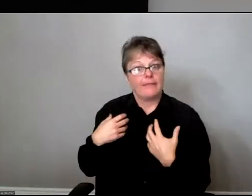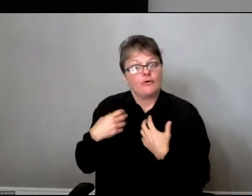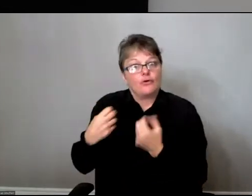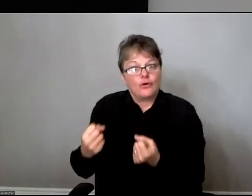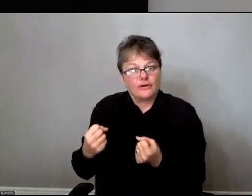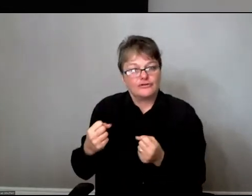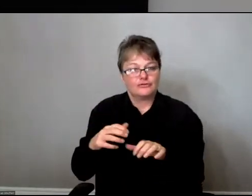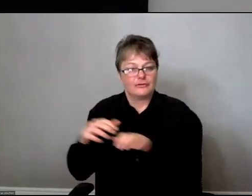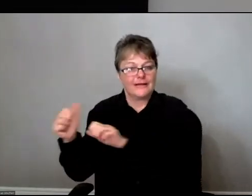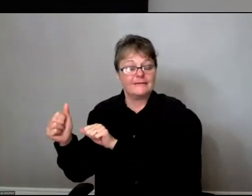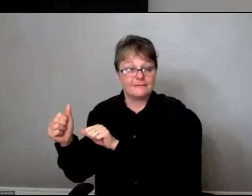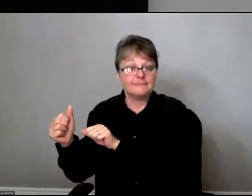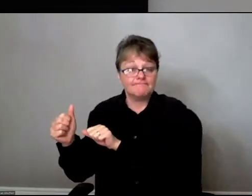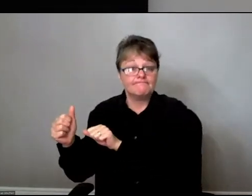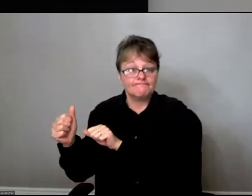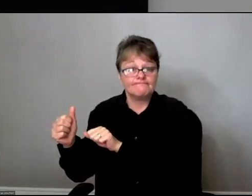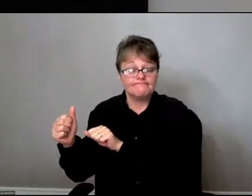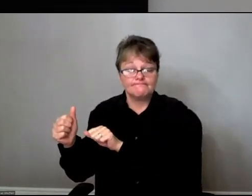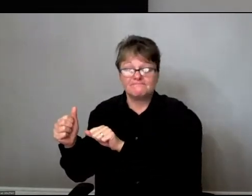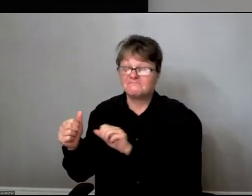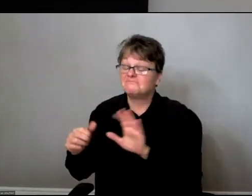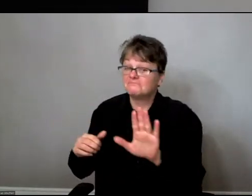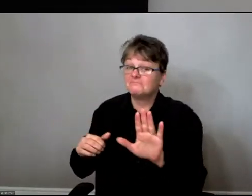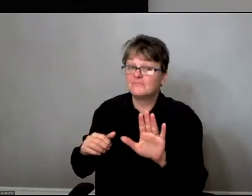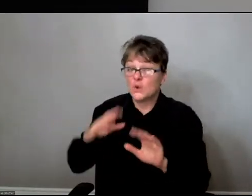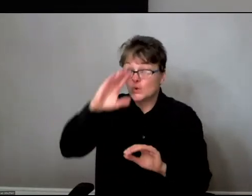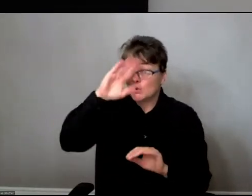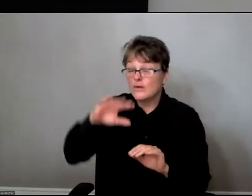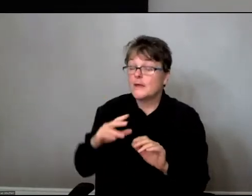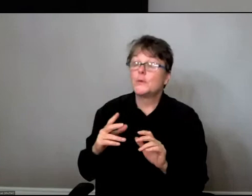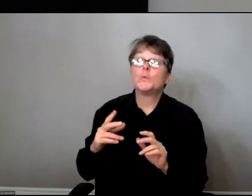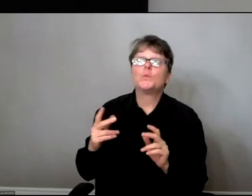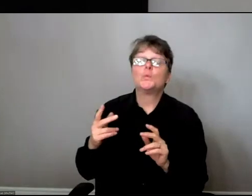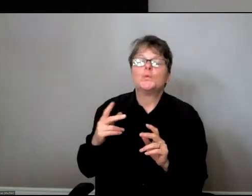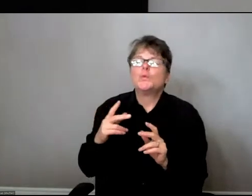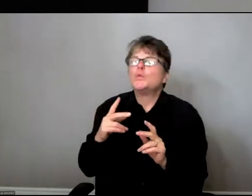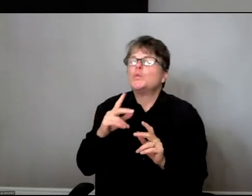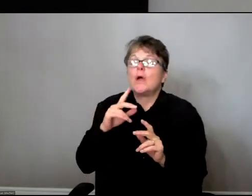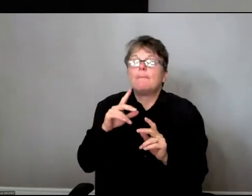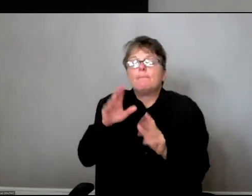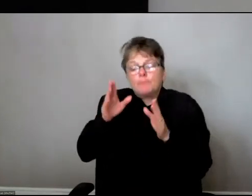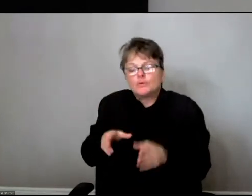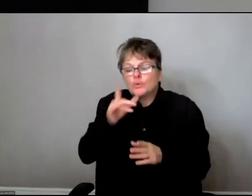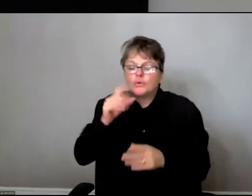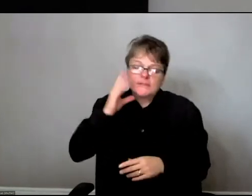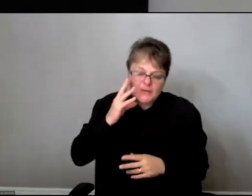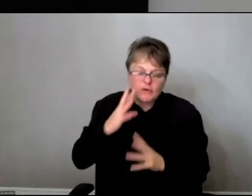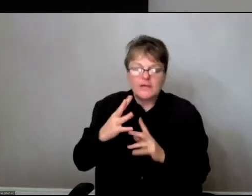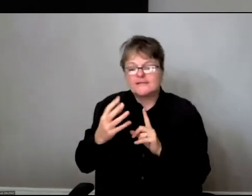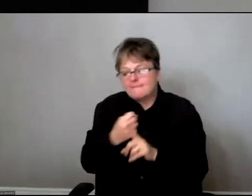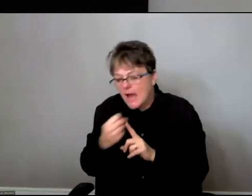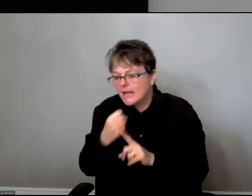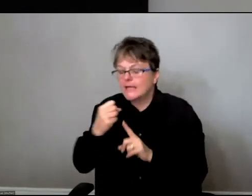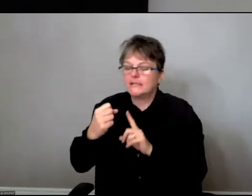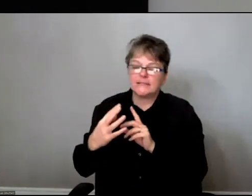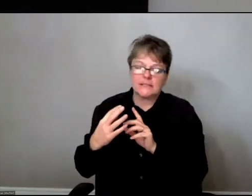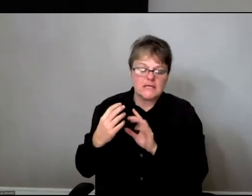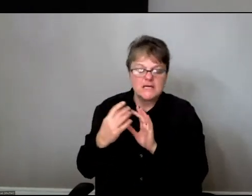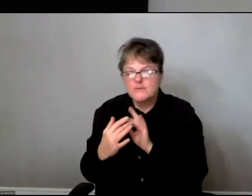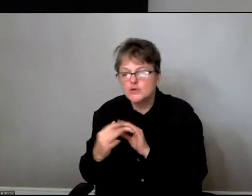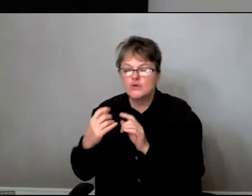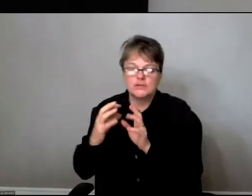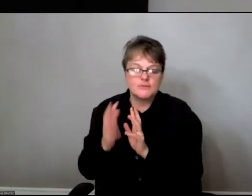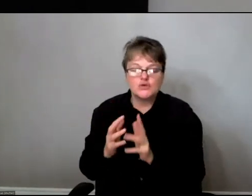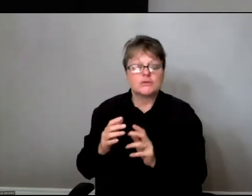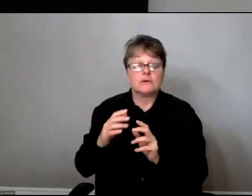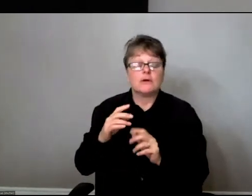They say the most dangerous time for a victim of violence and abuse is when the victim leaves